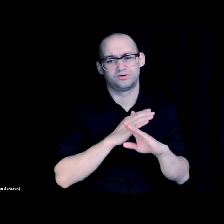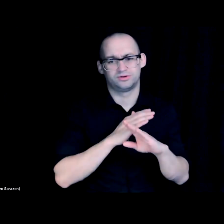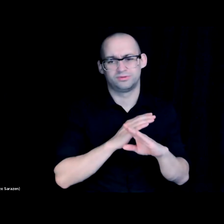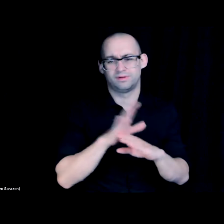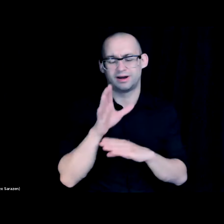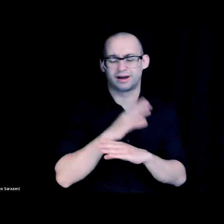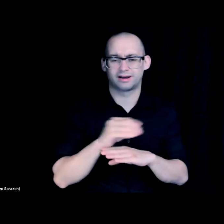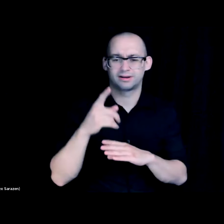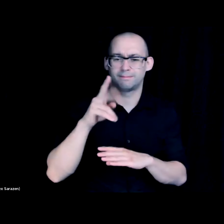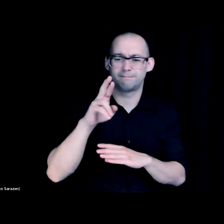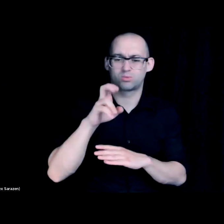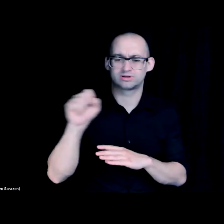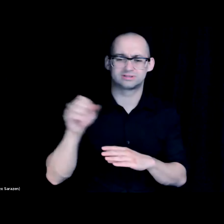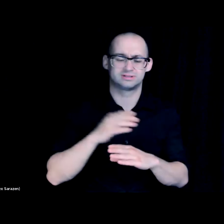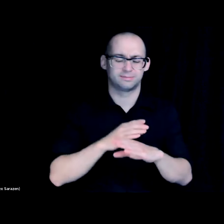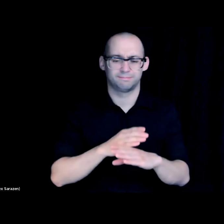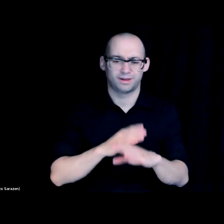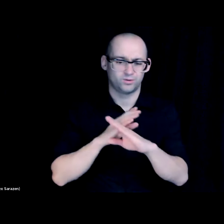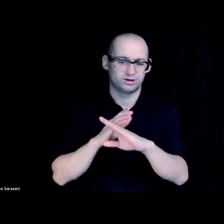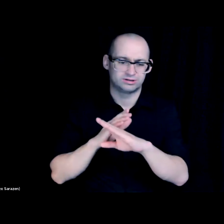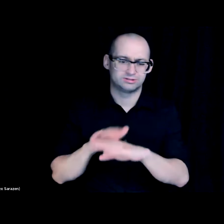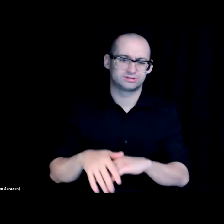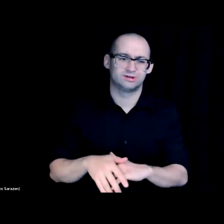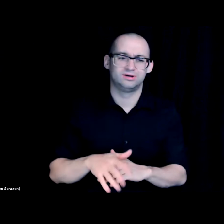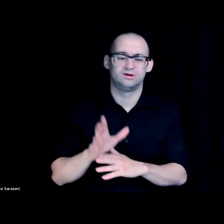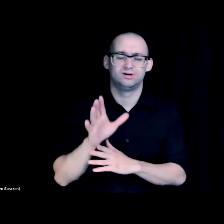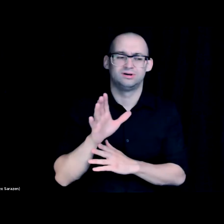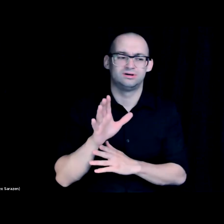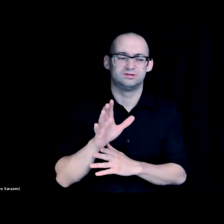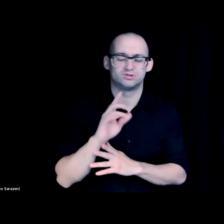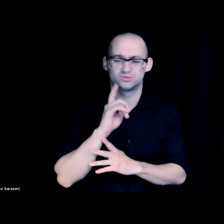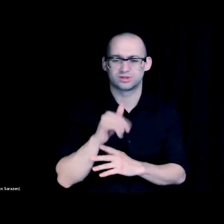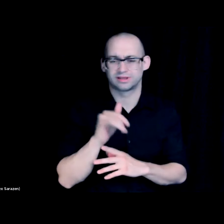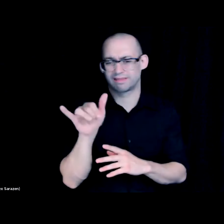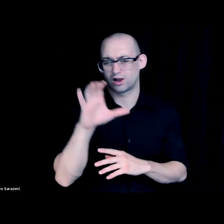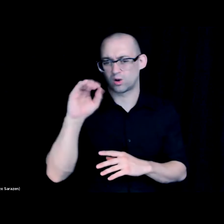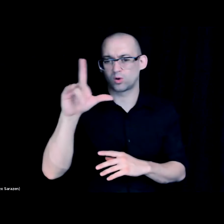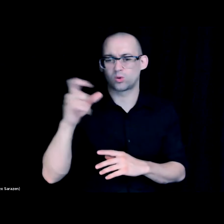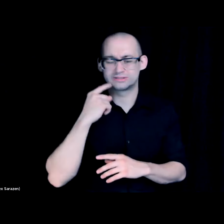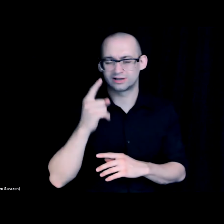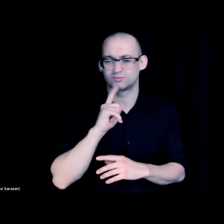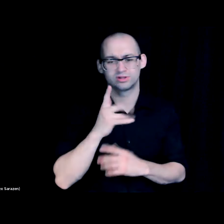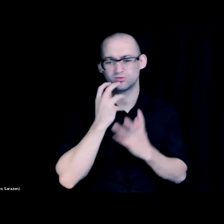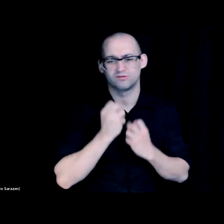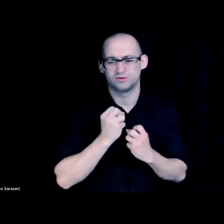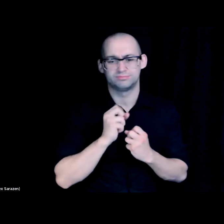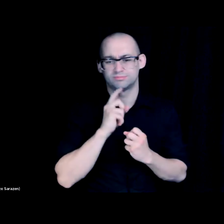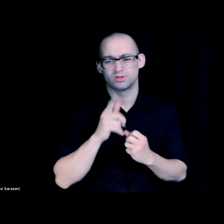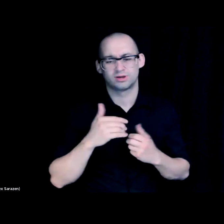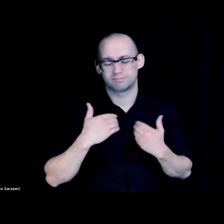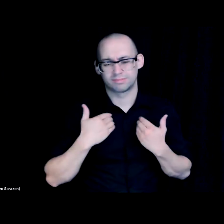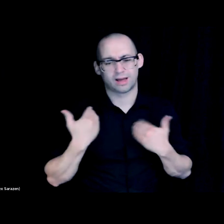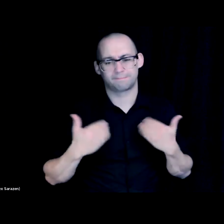trust barriers. So just think it's so, as Cole said, we're so grateful that here in California we have a